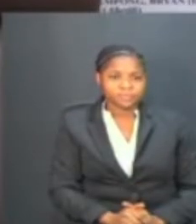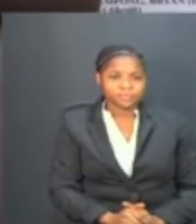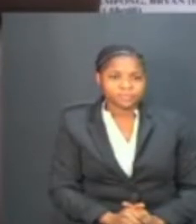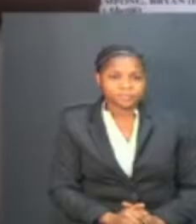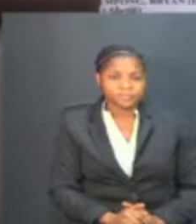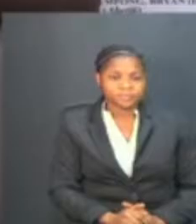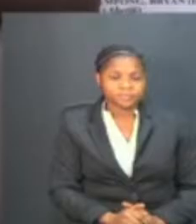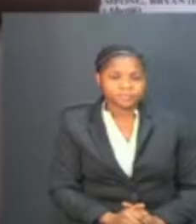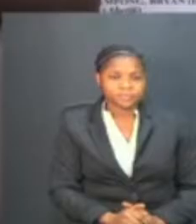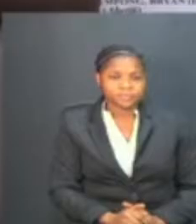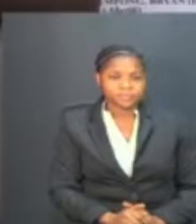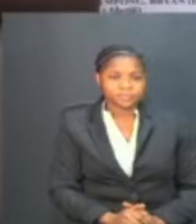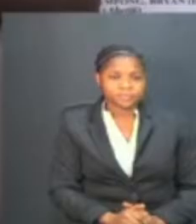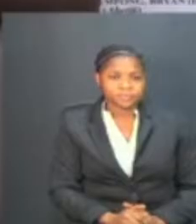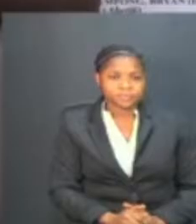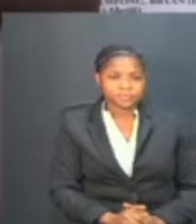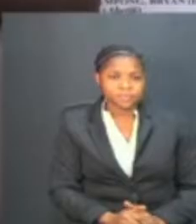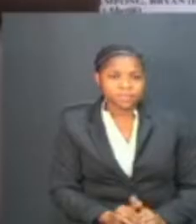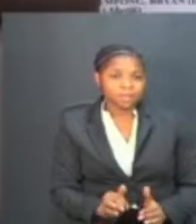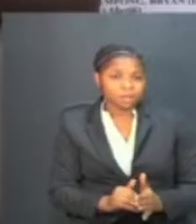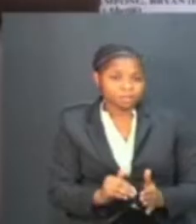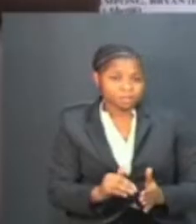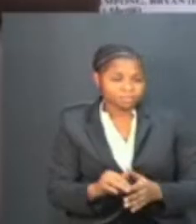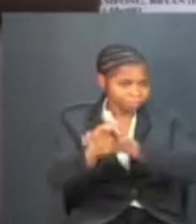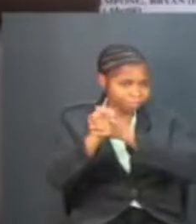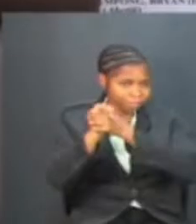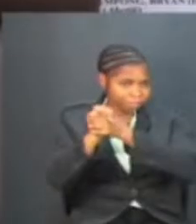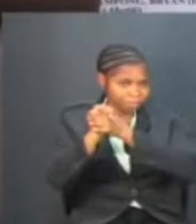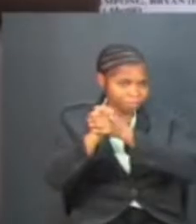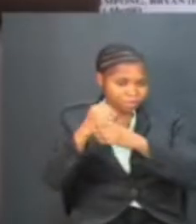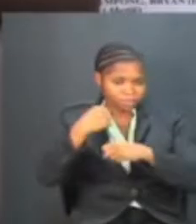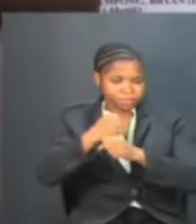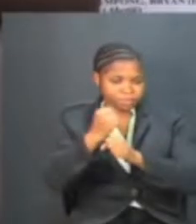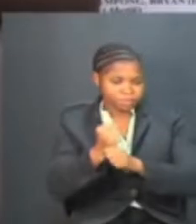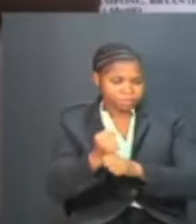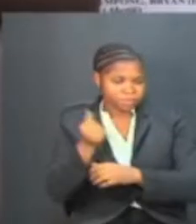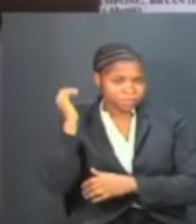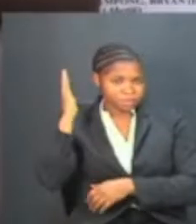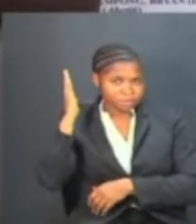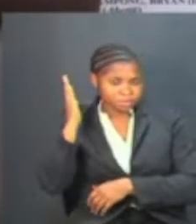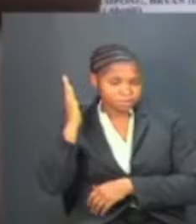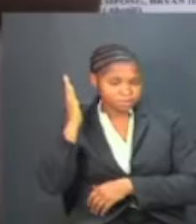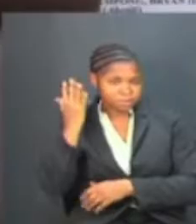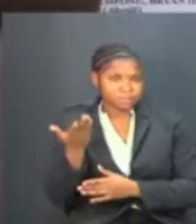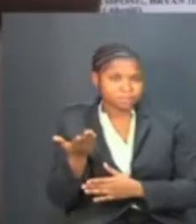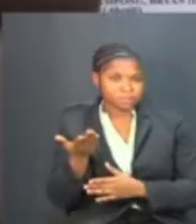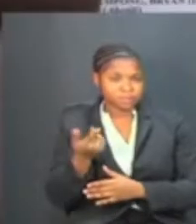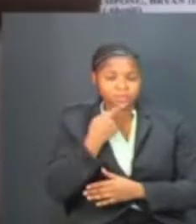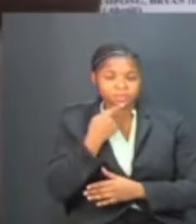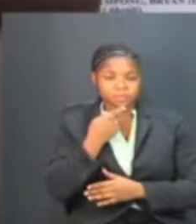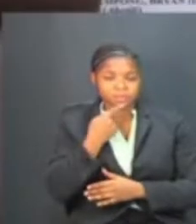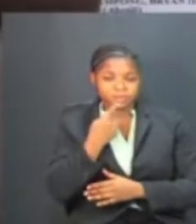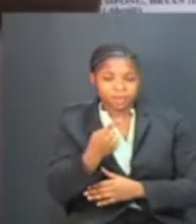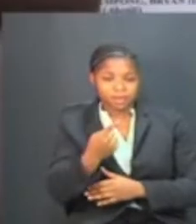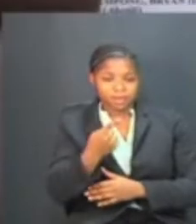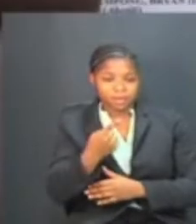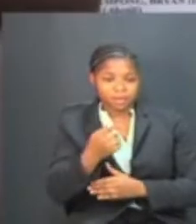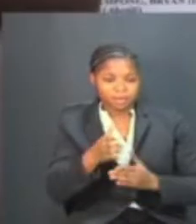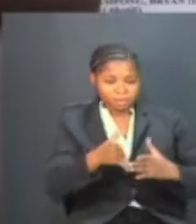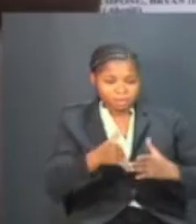just commend the maker of the statement and to call on the majority chief whip that if he wants